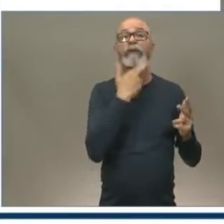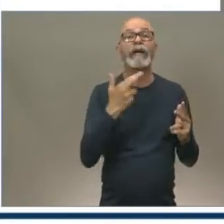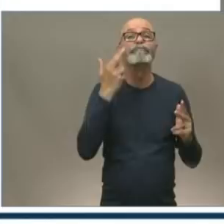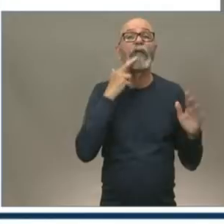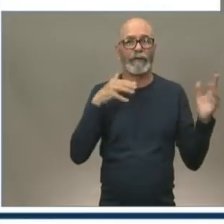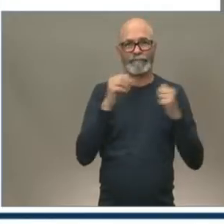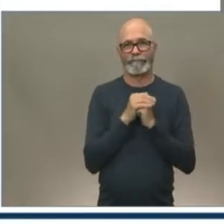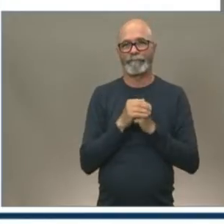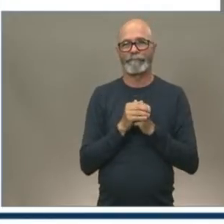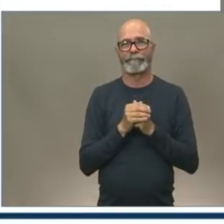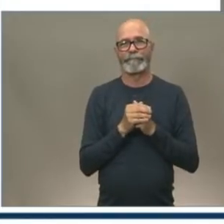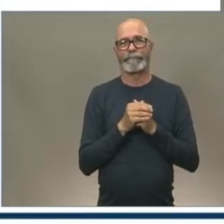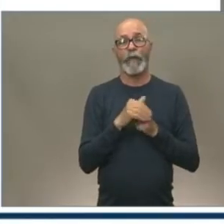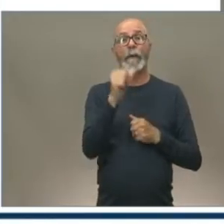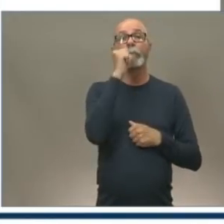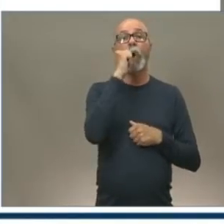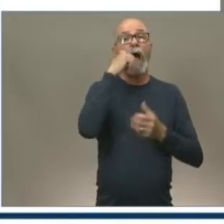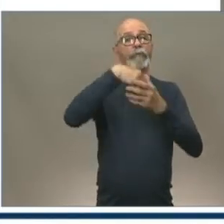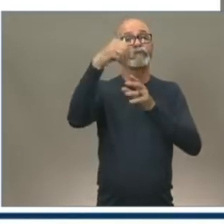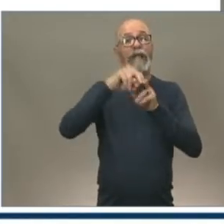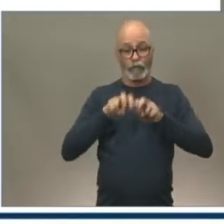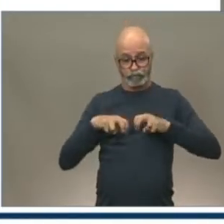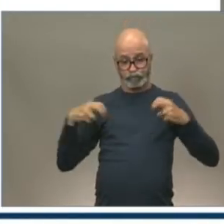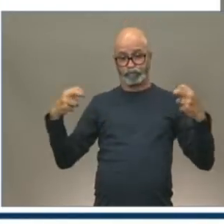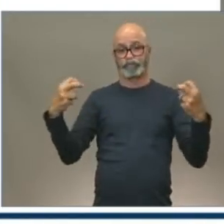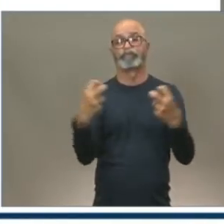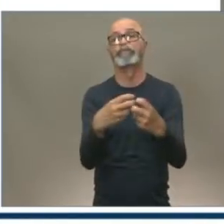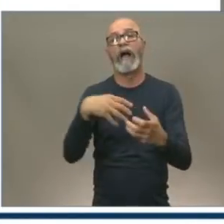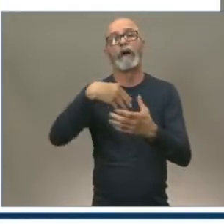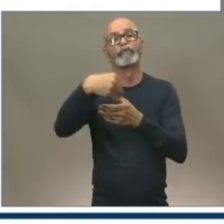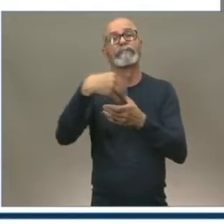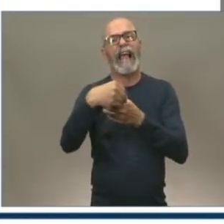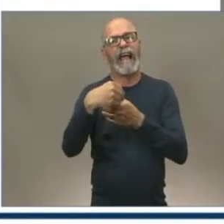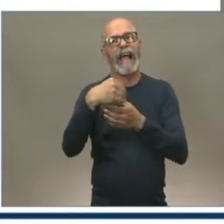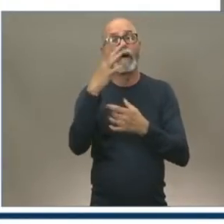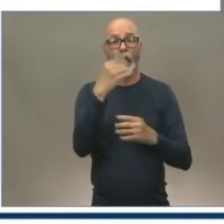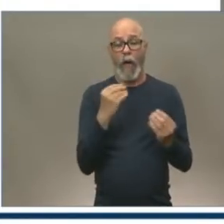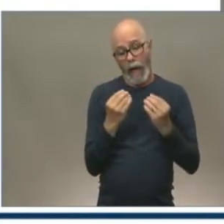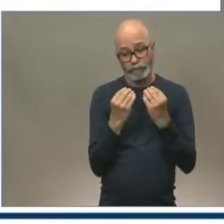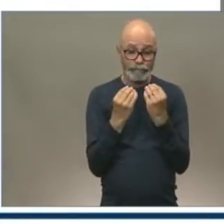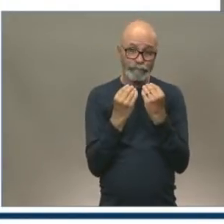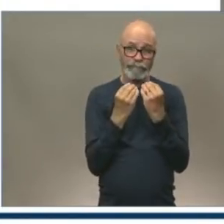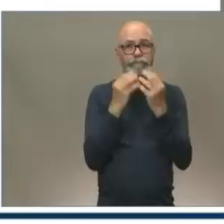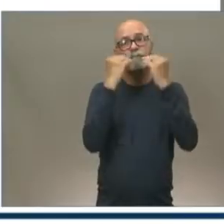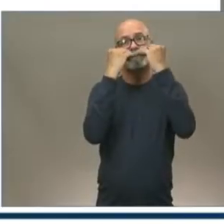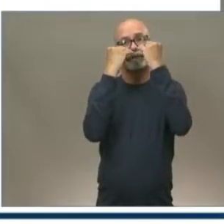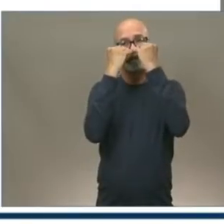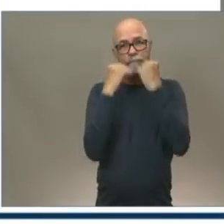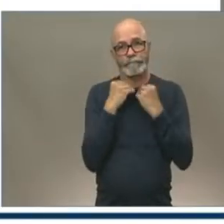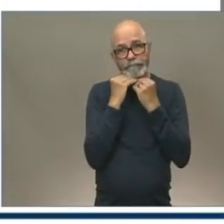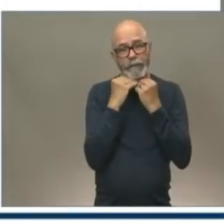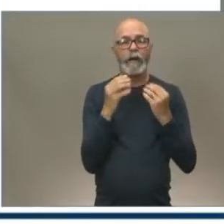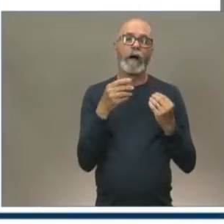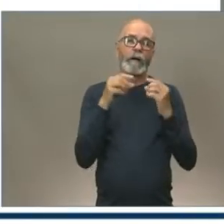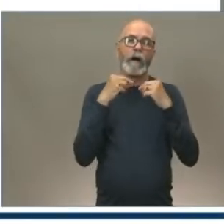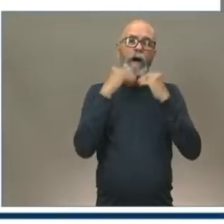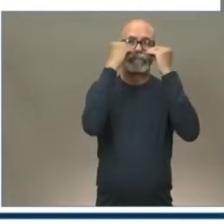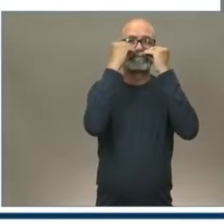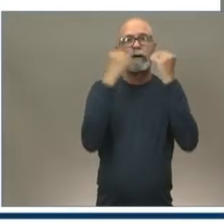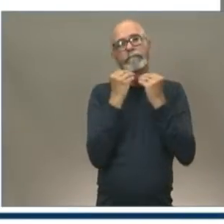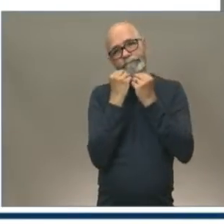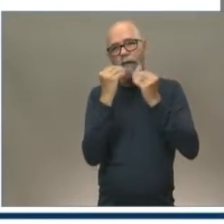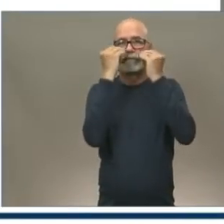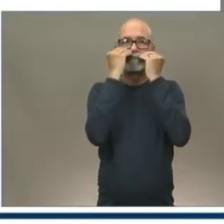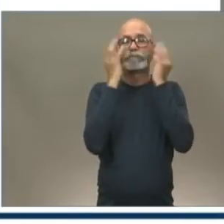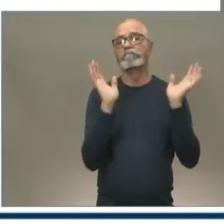patio, except when you're seated and actively eating or drinking, just like when it's inside. However, I would encourage, if any Nova Scotians